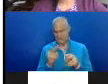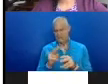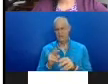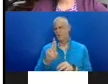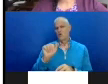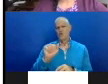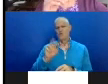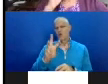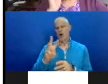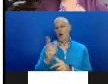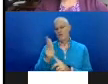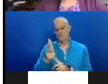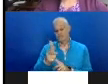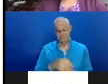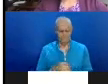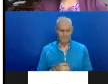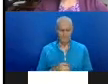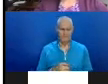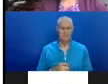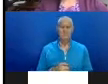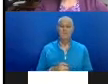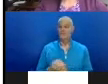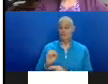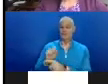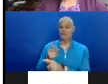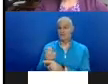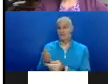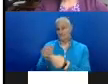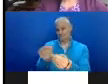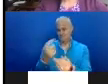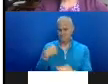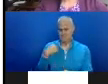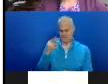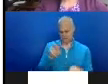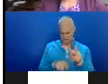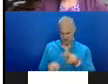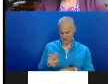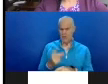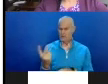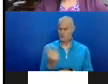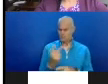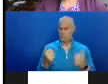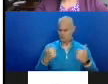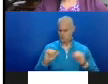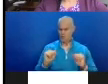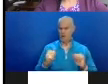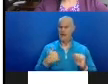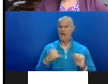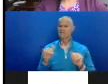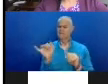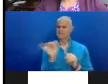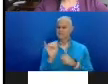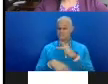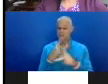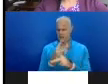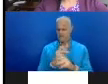happens is, so she gets me to look at it, and I see that these two are trying to have similar conversations that I've been